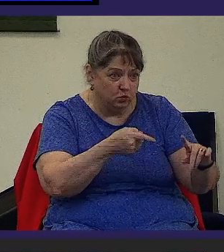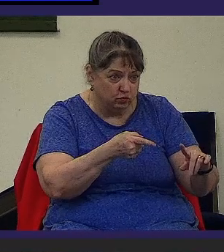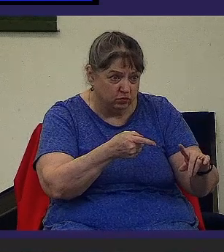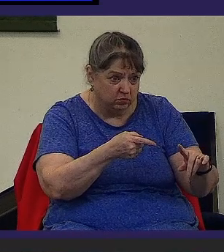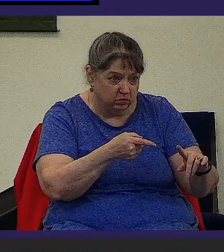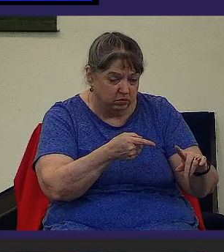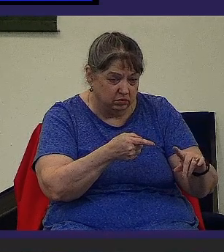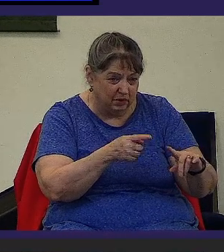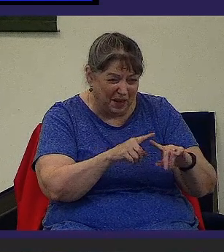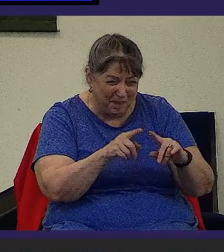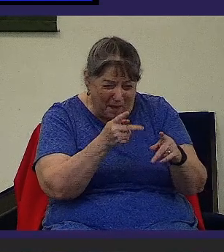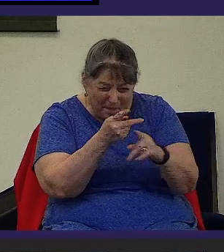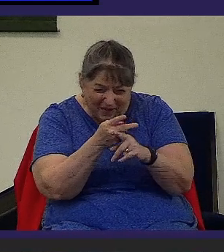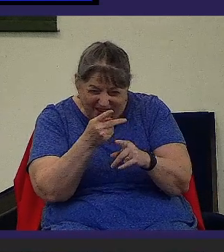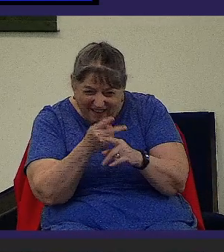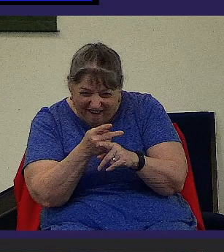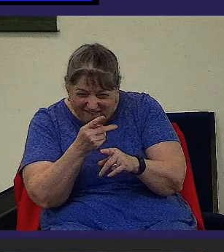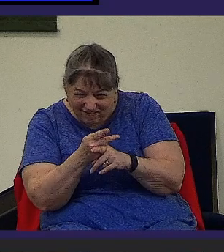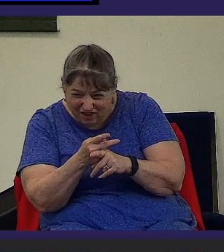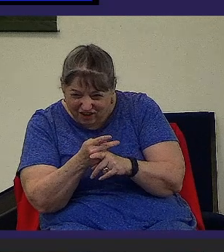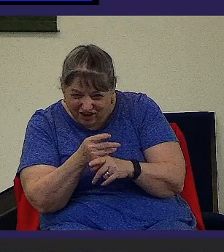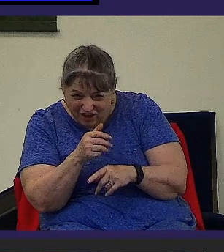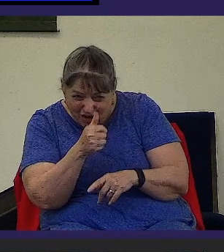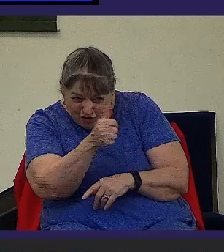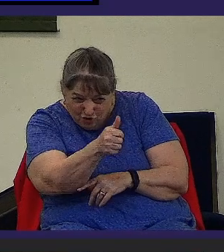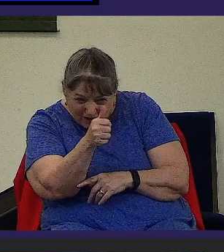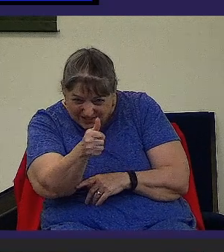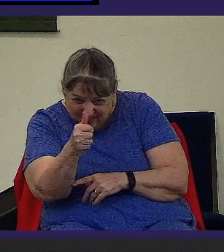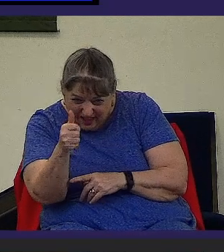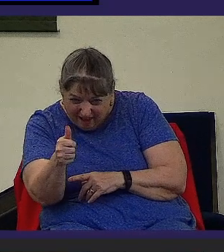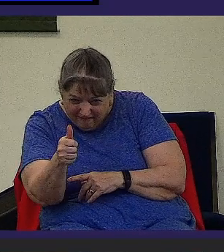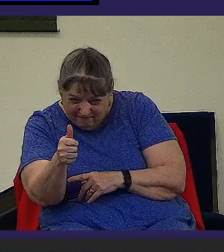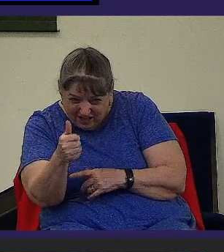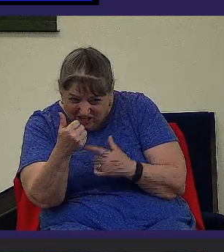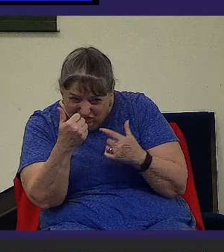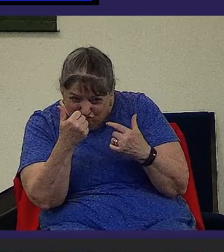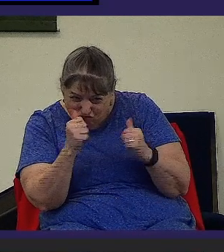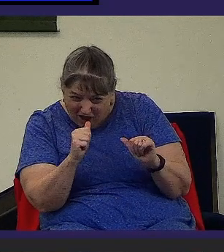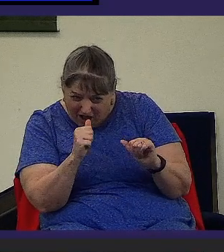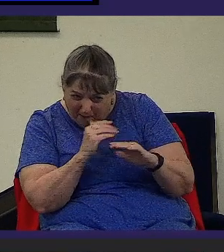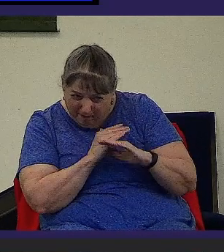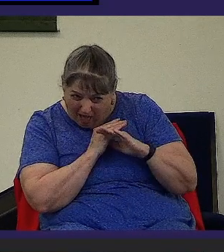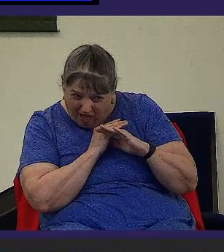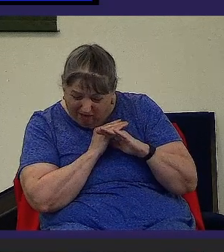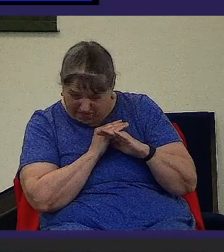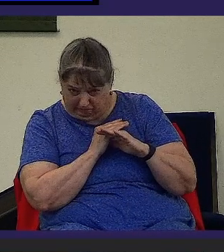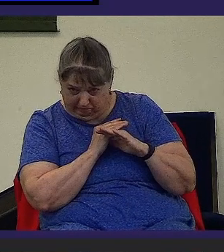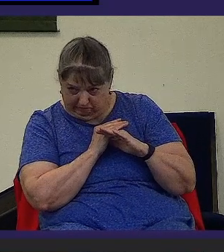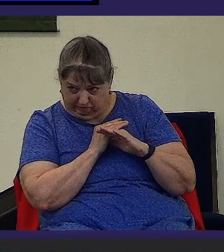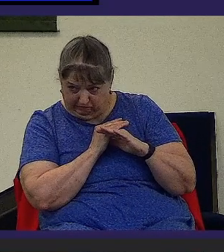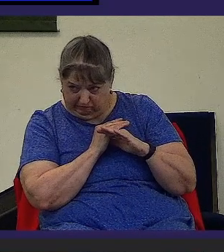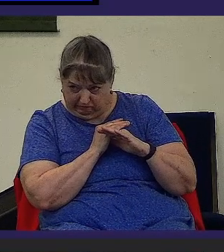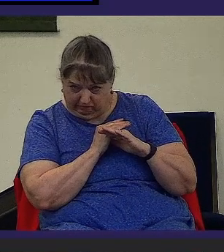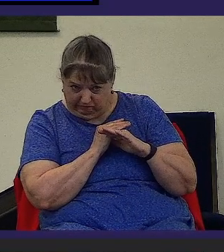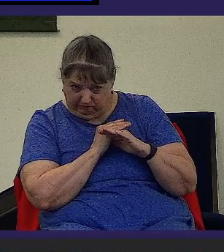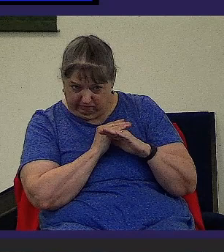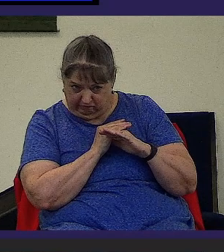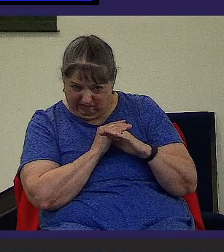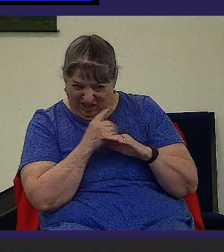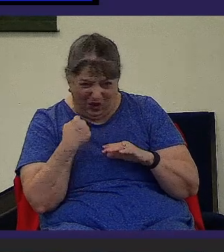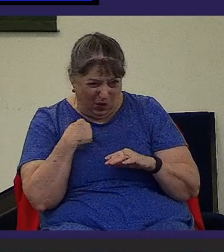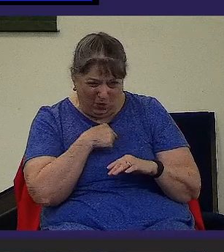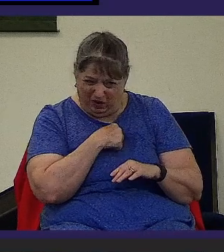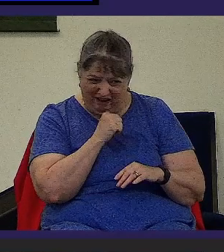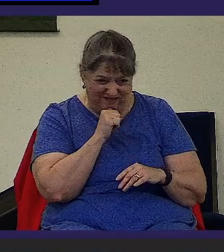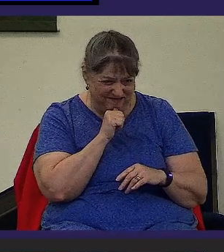yourself be careful with yourself we need to understand that that we're not perfect and that